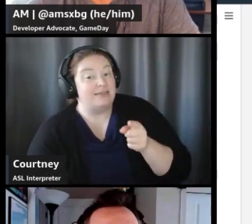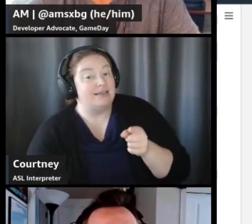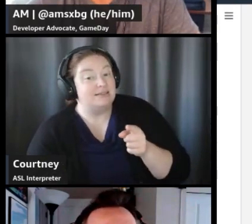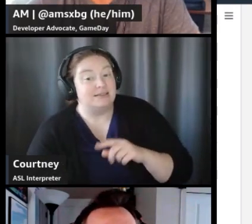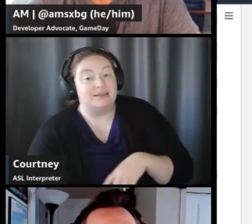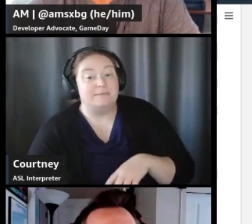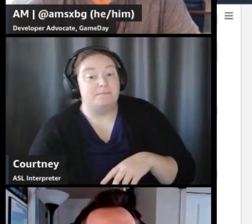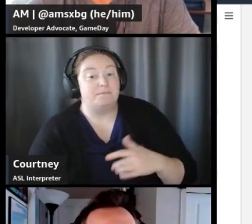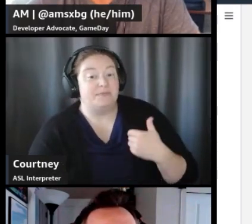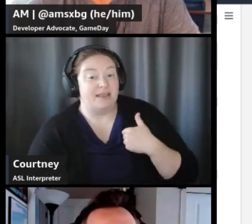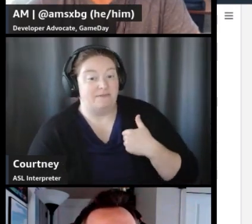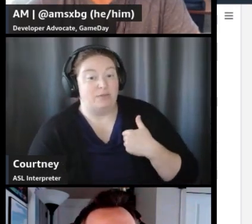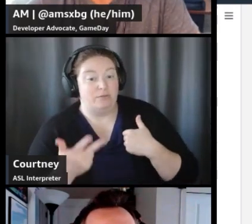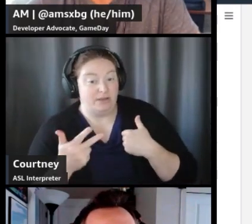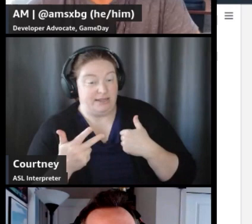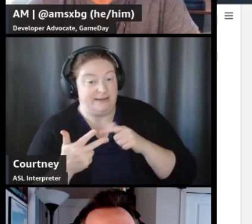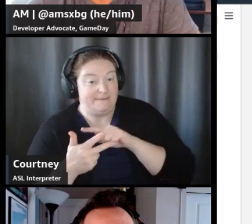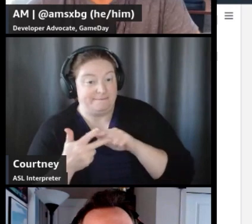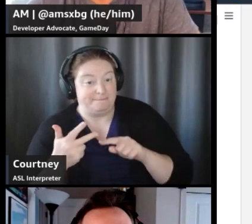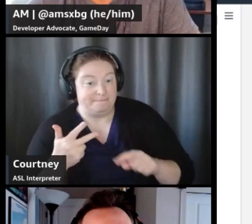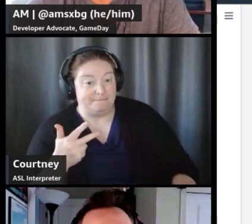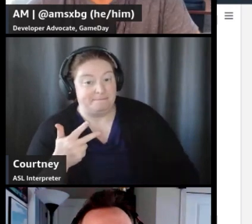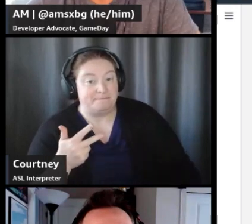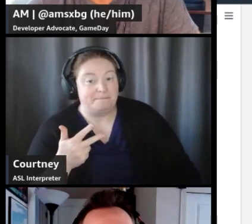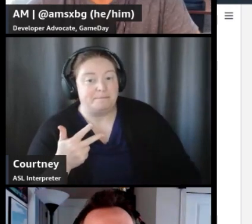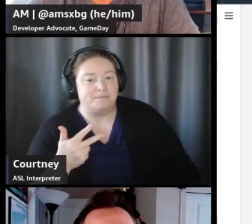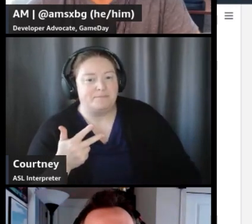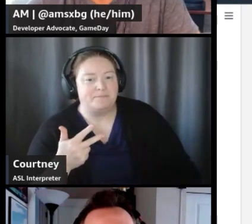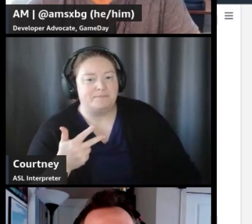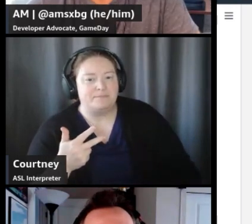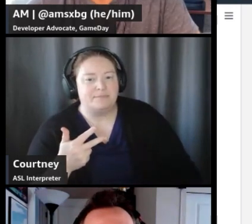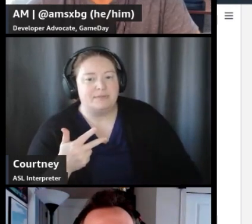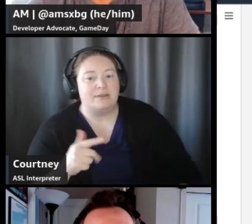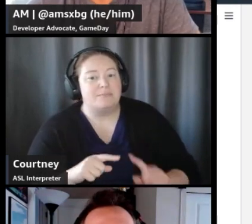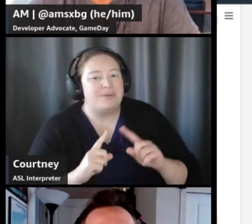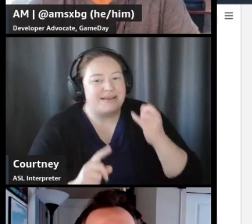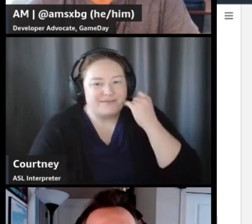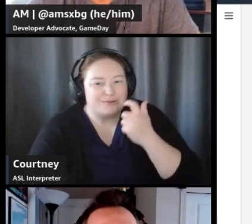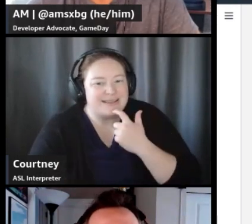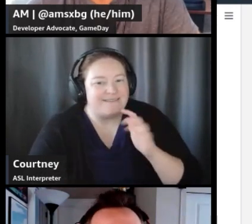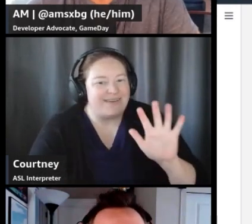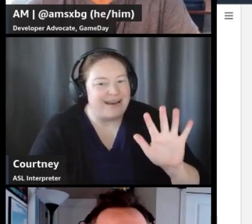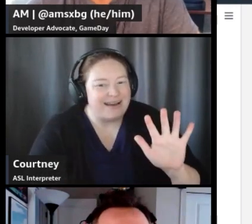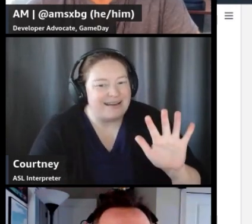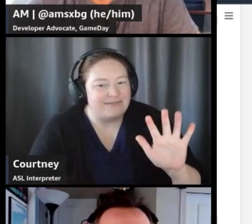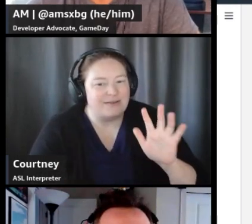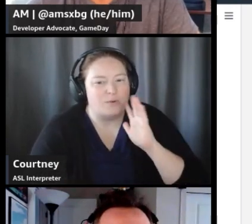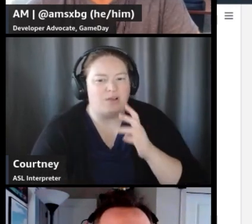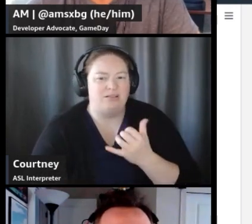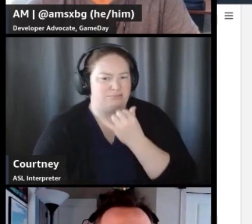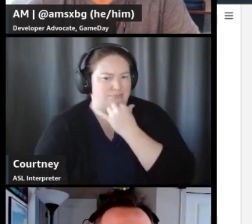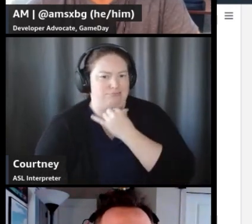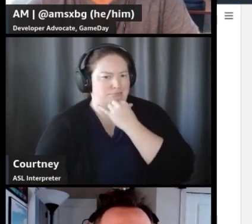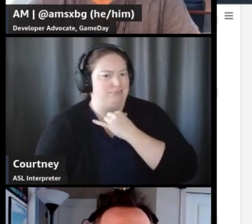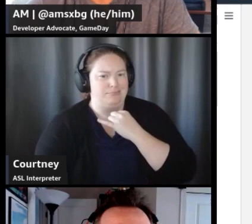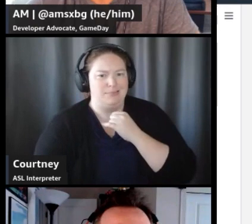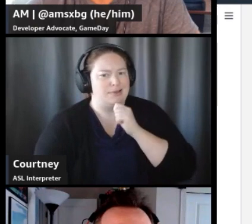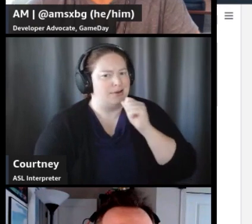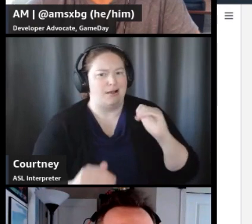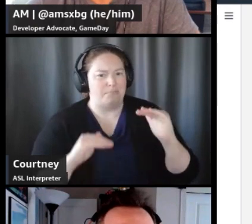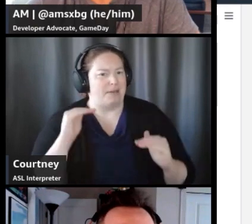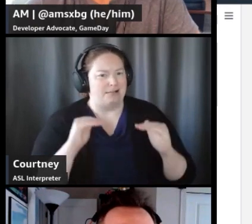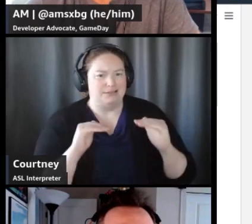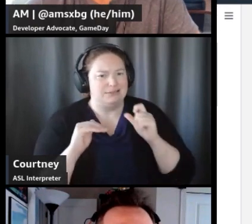is 3. But if you, for example, say 5, it will throw an error telling you this is not a balanced sort of